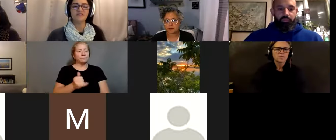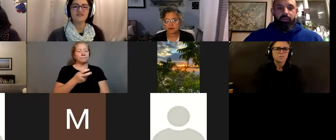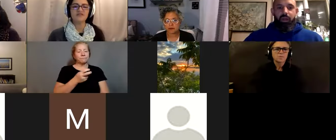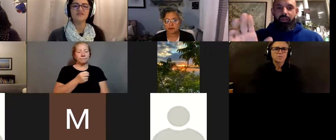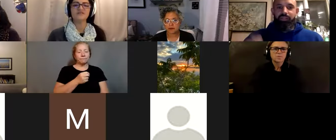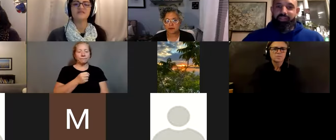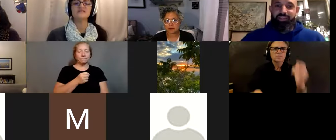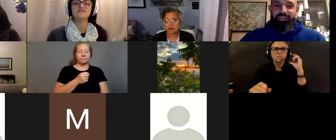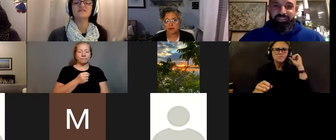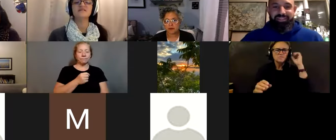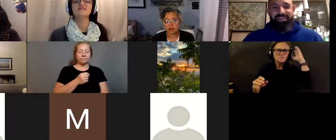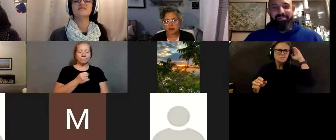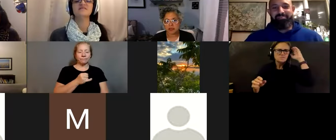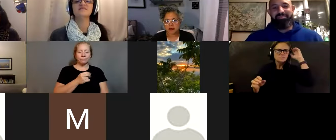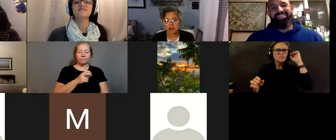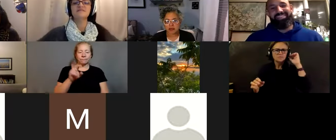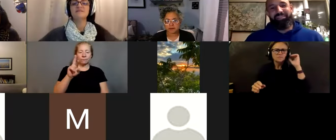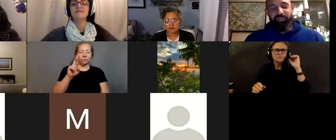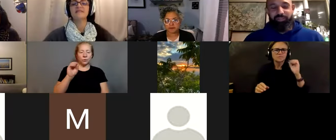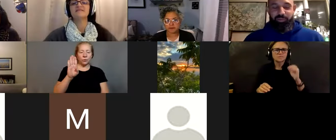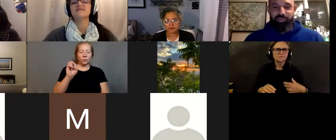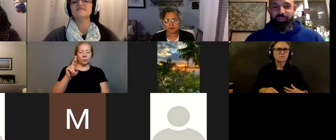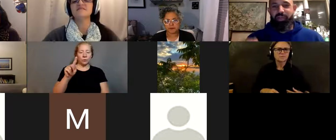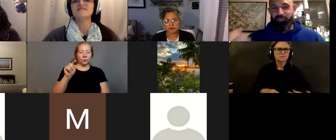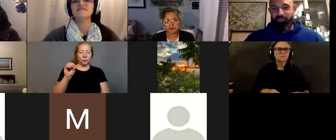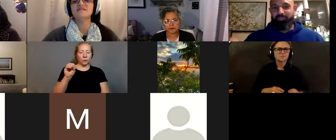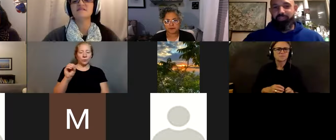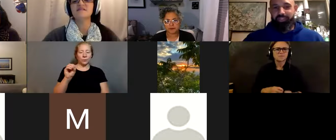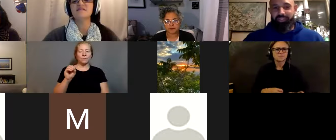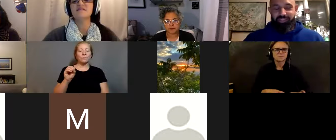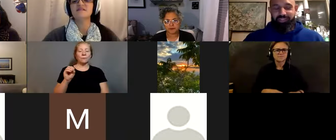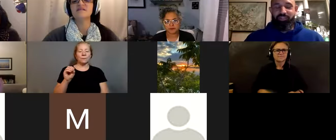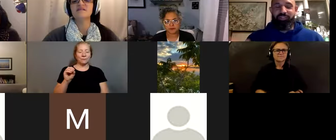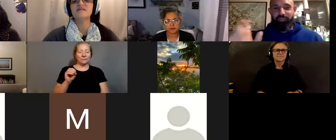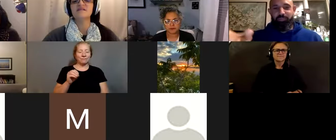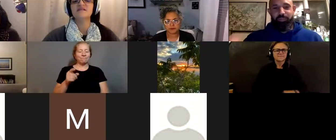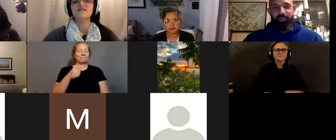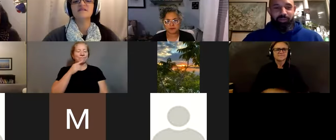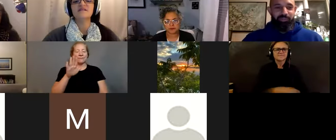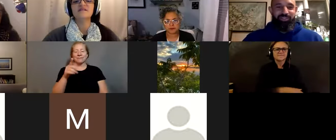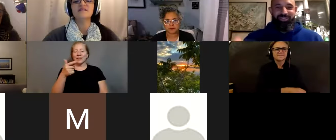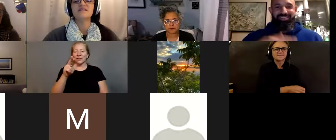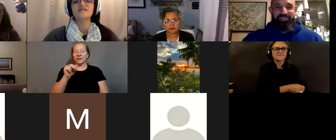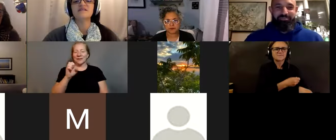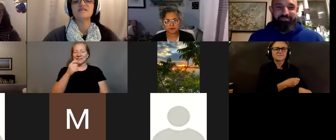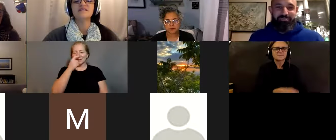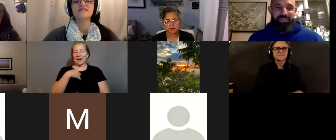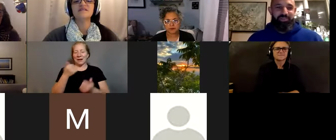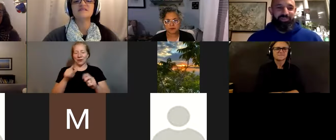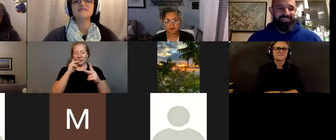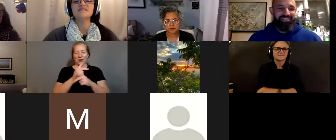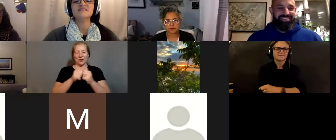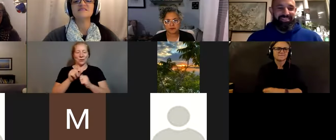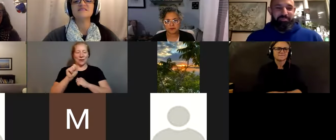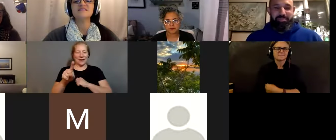Roberto, you have. Yeah, Grace, it's funny, I was inching to prepare my question, so being